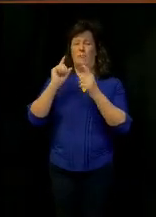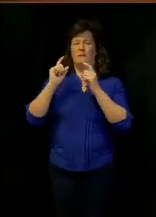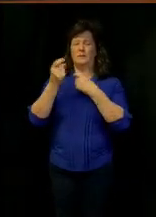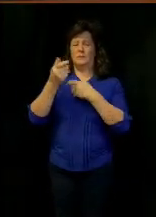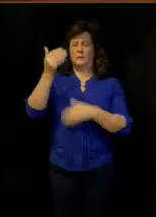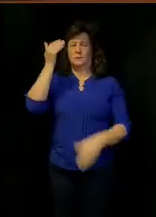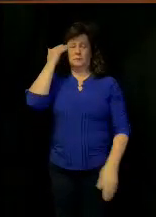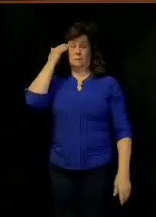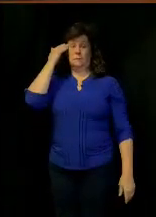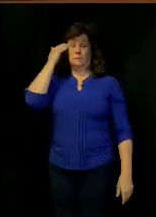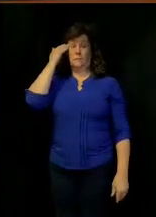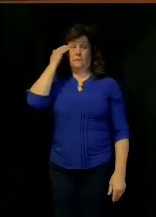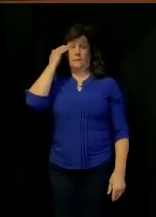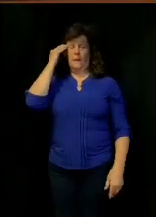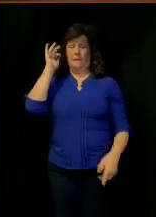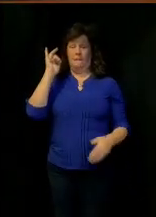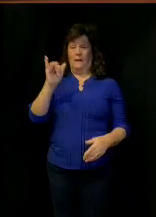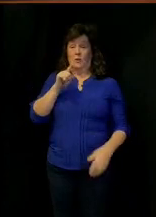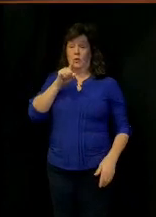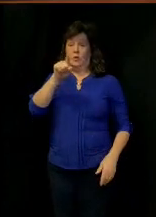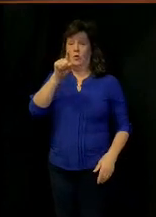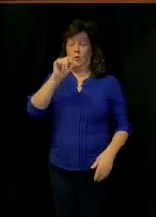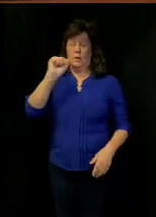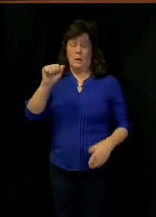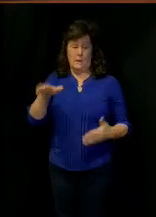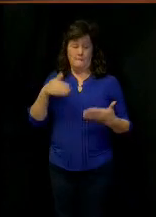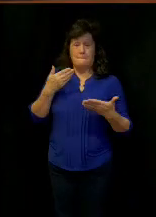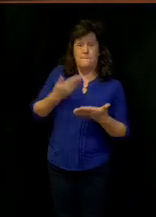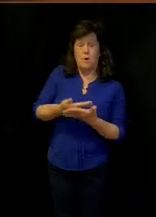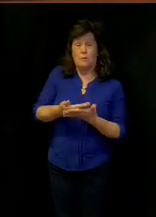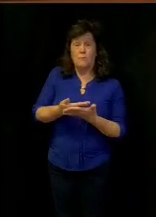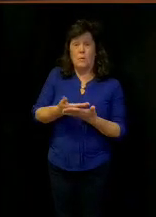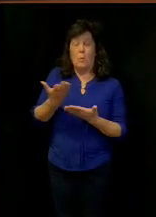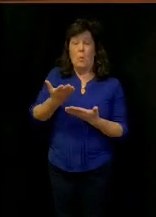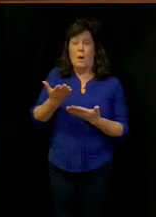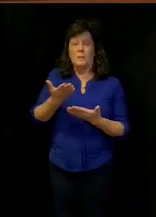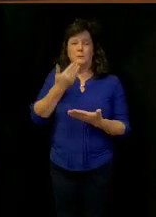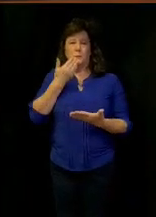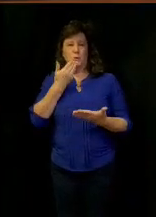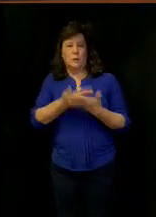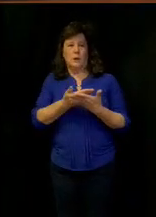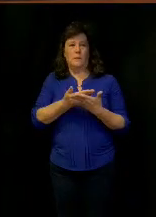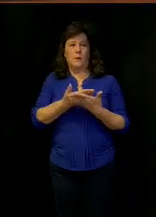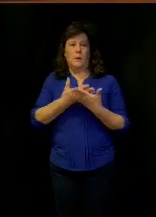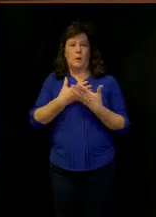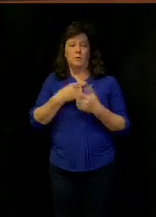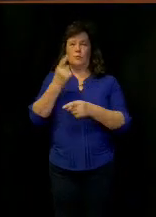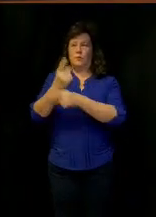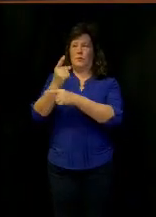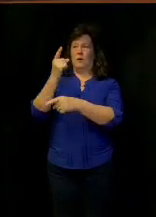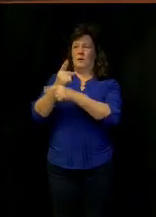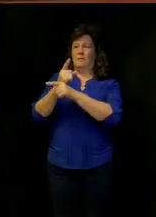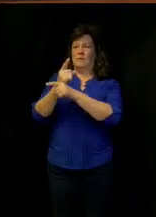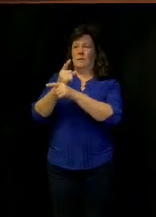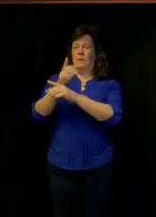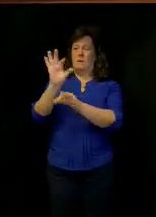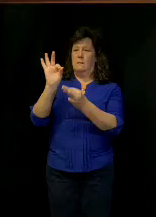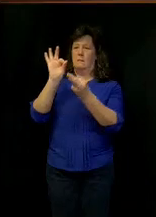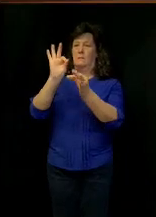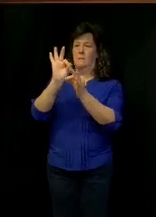of your mind, that you can prove what is the good, the acceptable, and the perfect will of